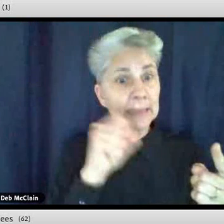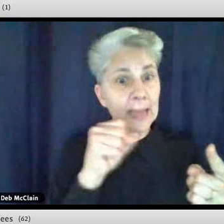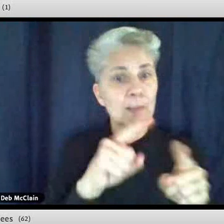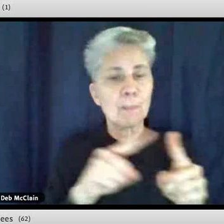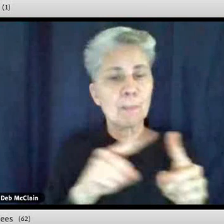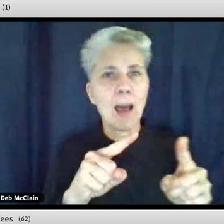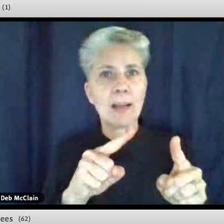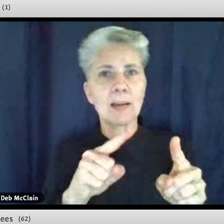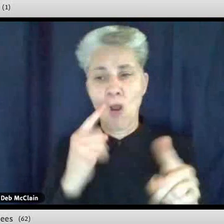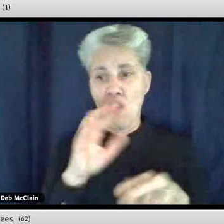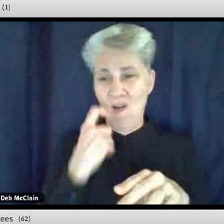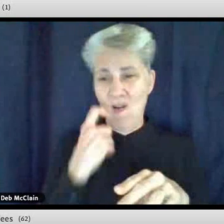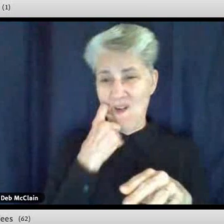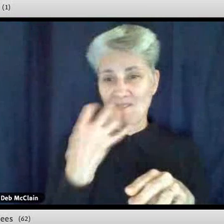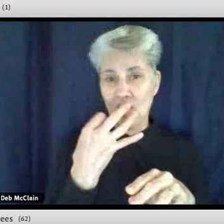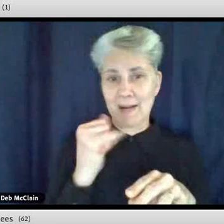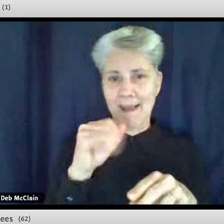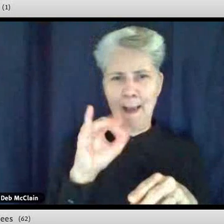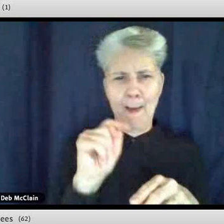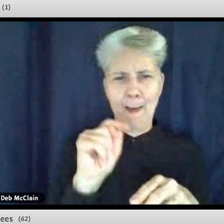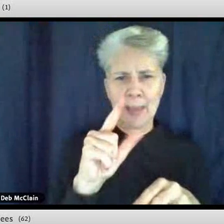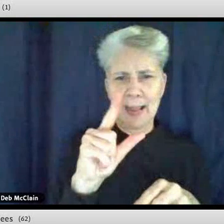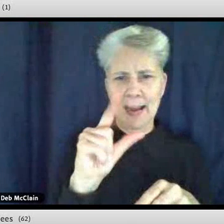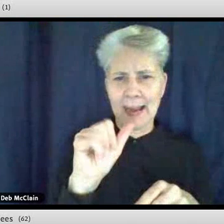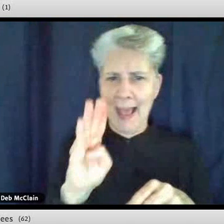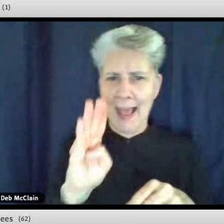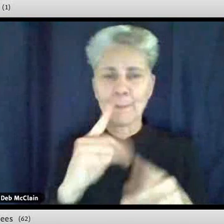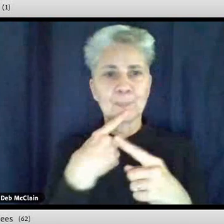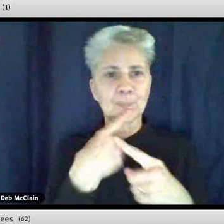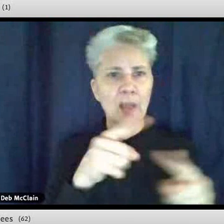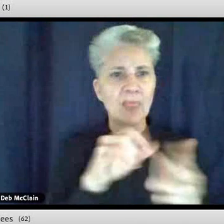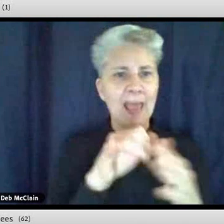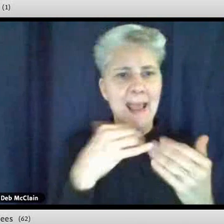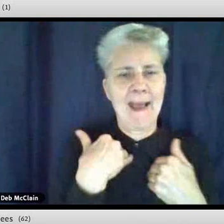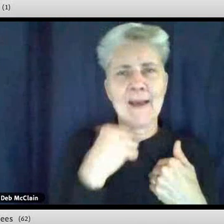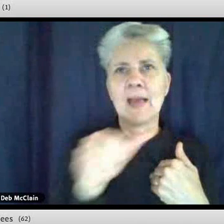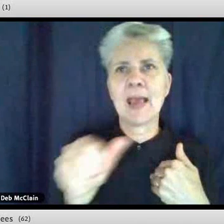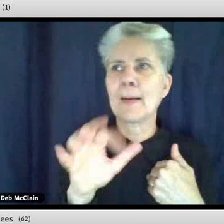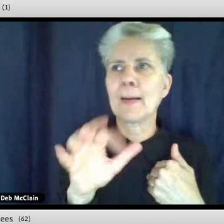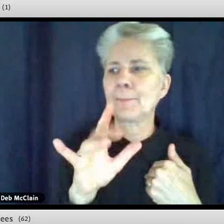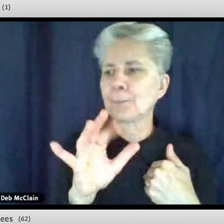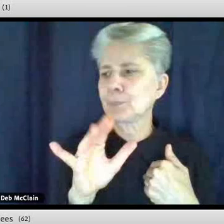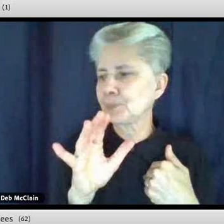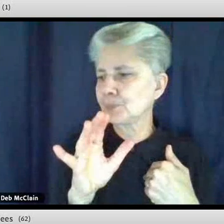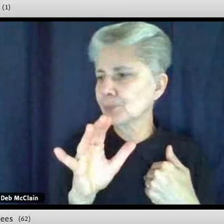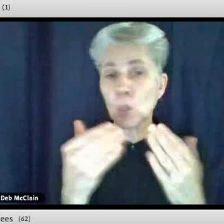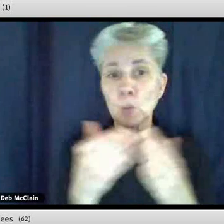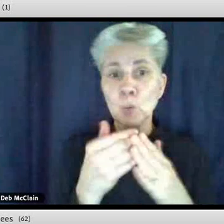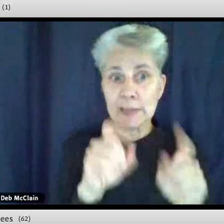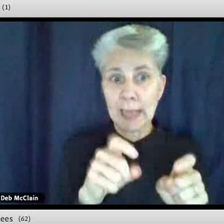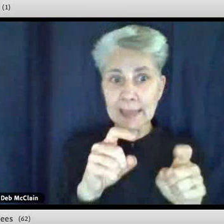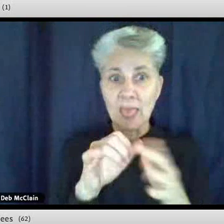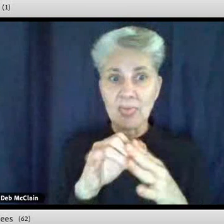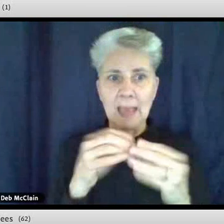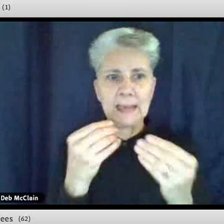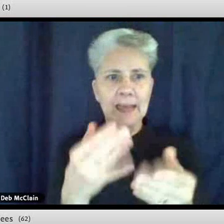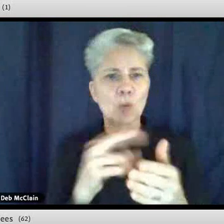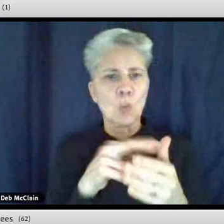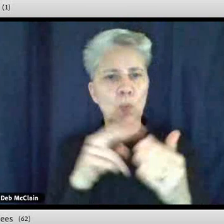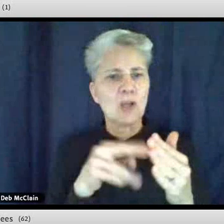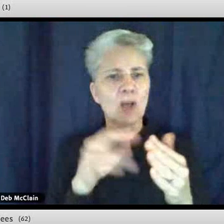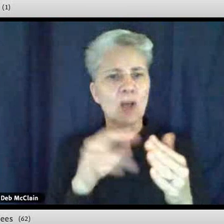mean, there is some good news. And in fact, just on Friday, Abbott Laboratories announced that they now